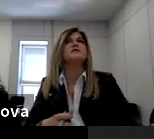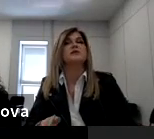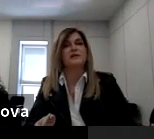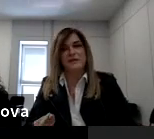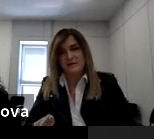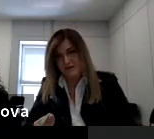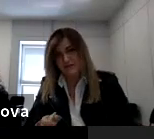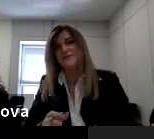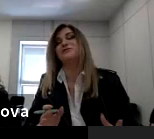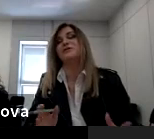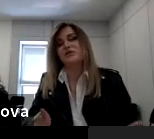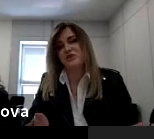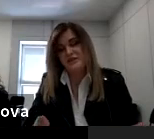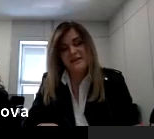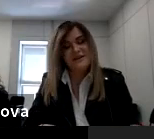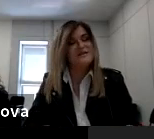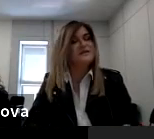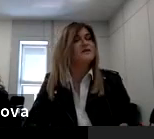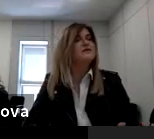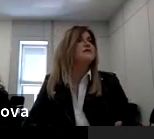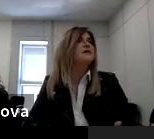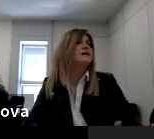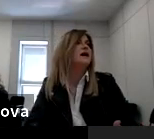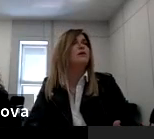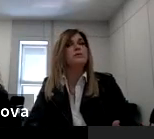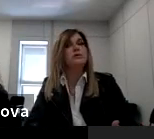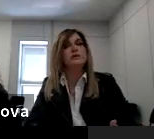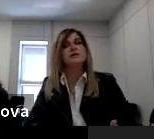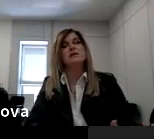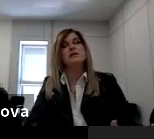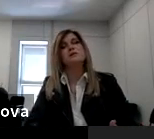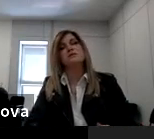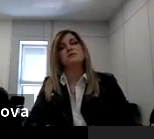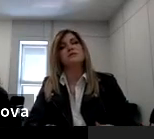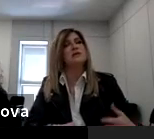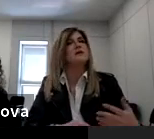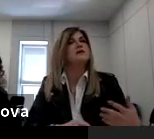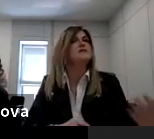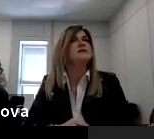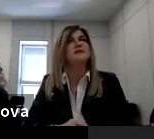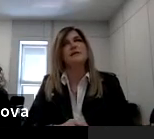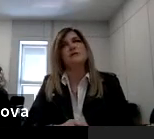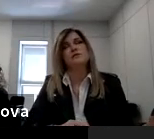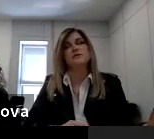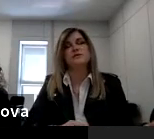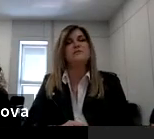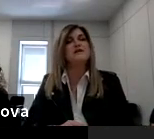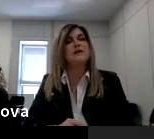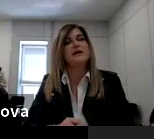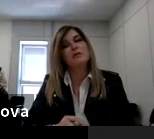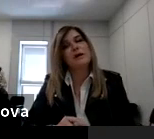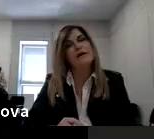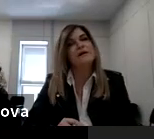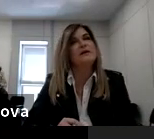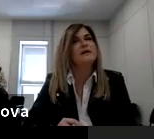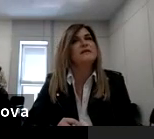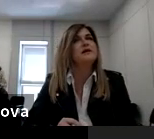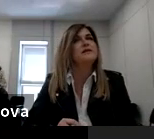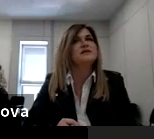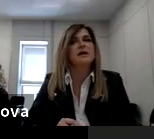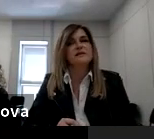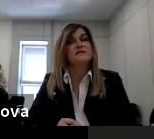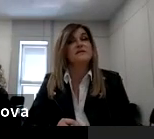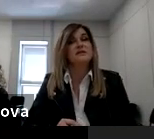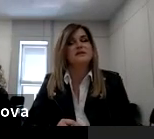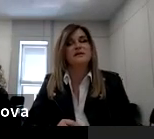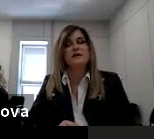conditions because we are located in Russia. So our products can be used as in, Siberia, where there